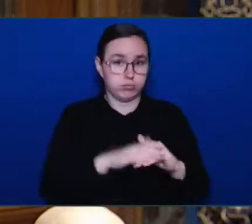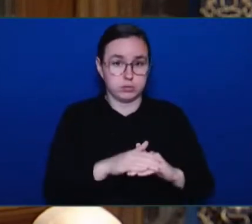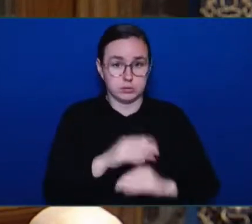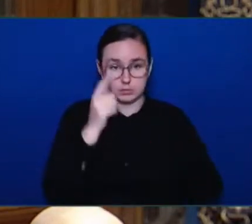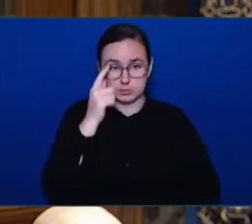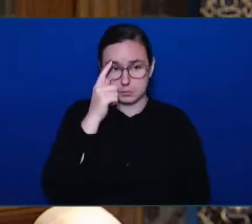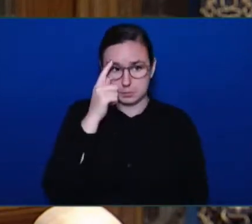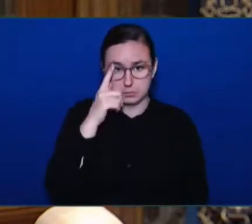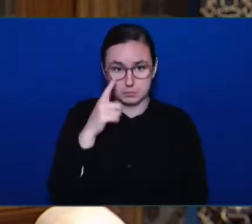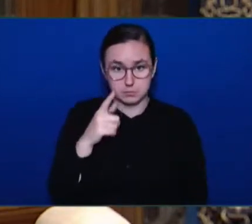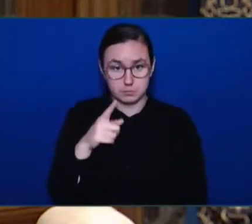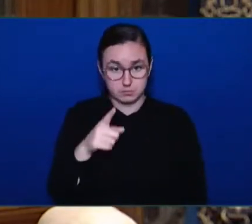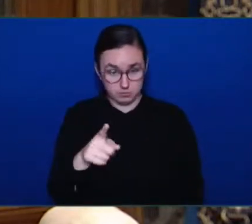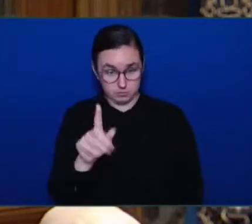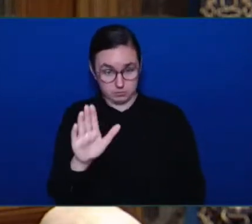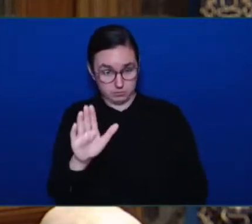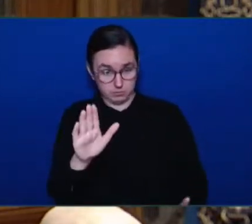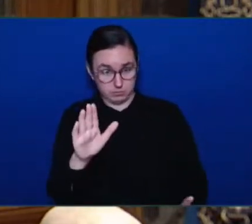question.